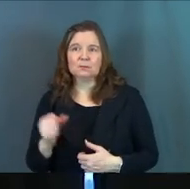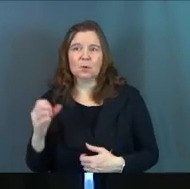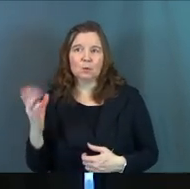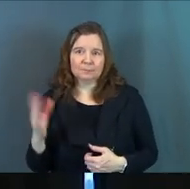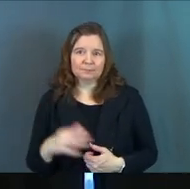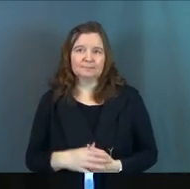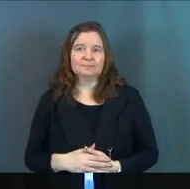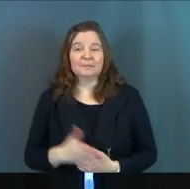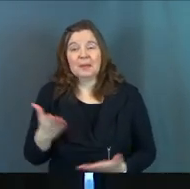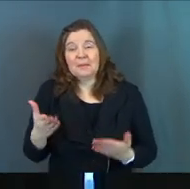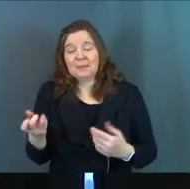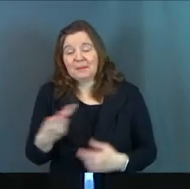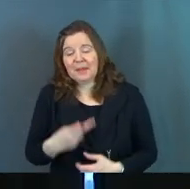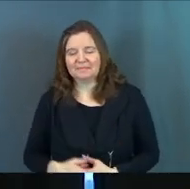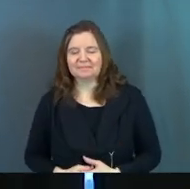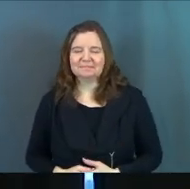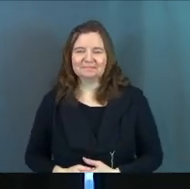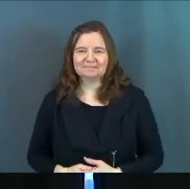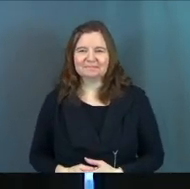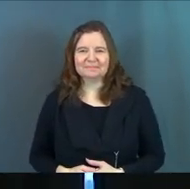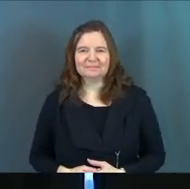So maybe come back.